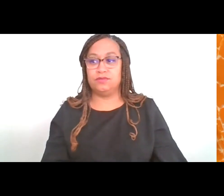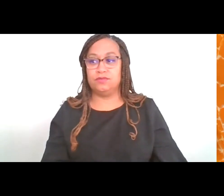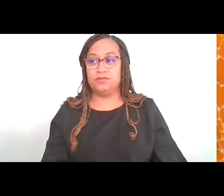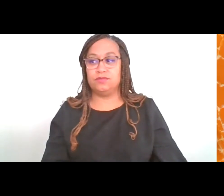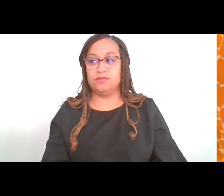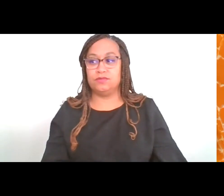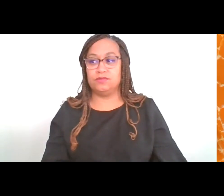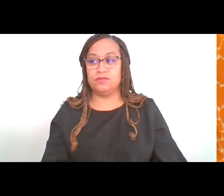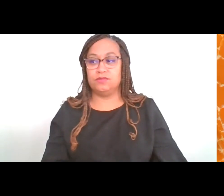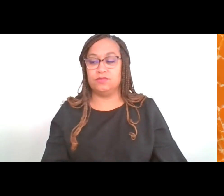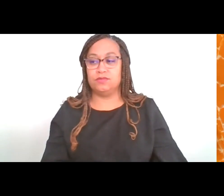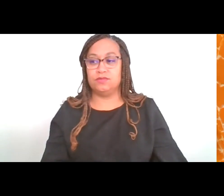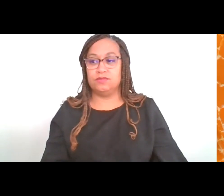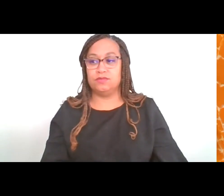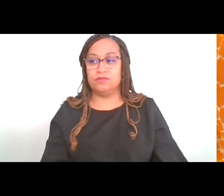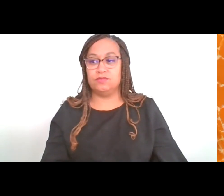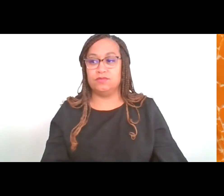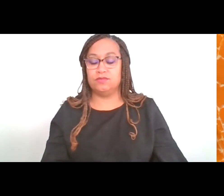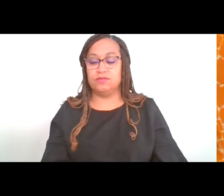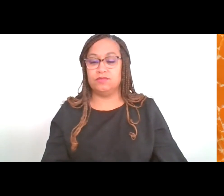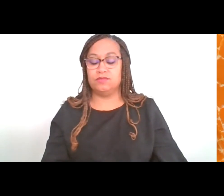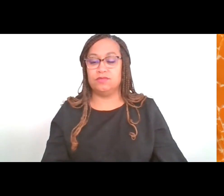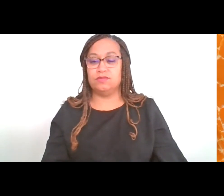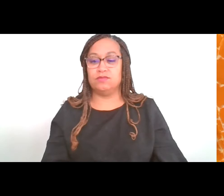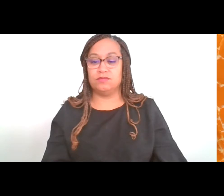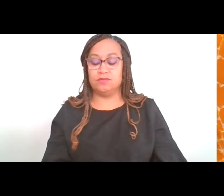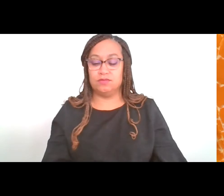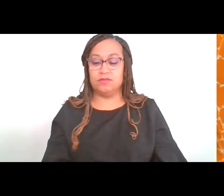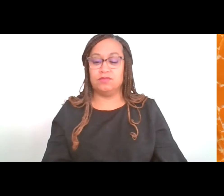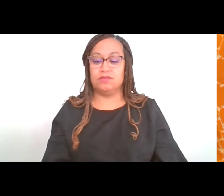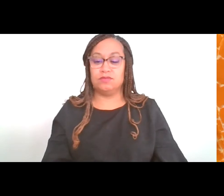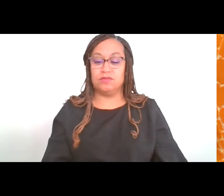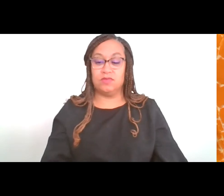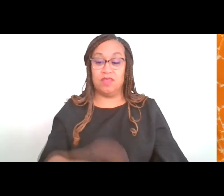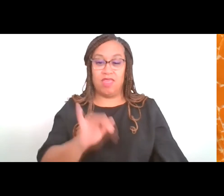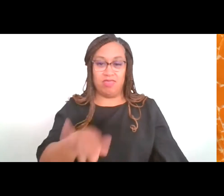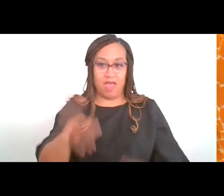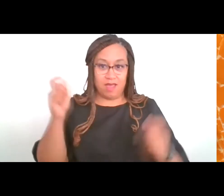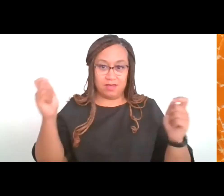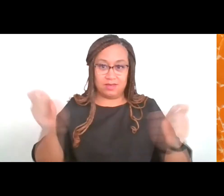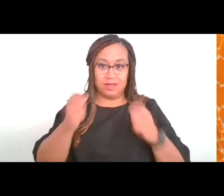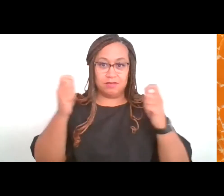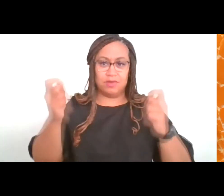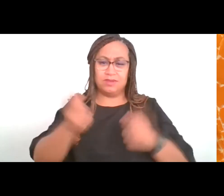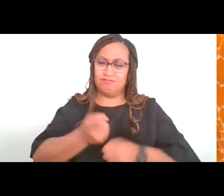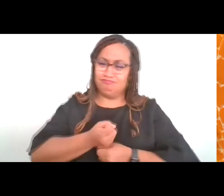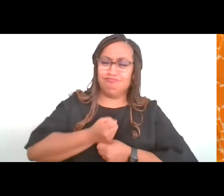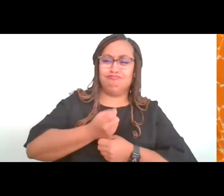It is all an exuberant expression of existence itself.